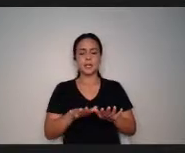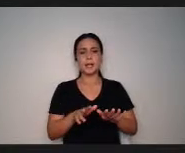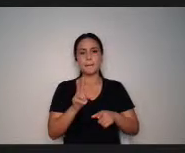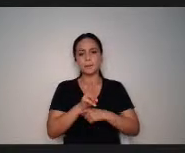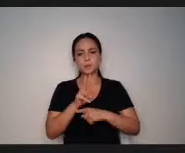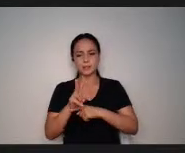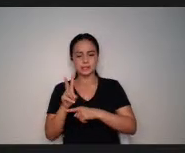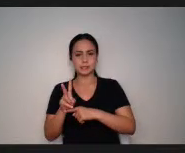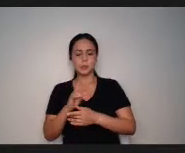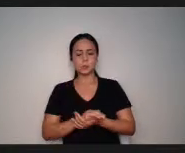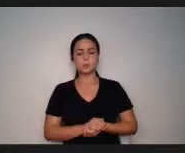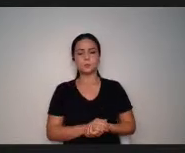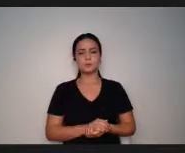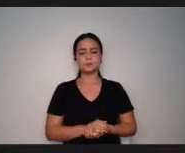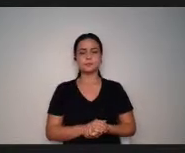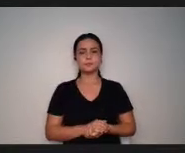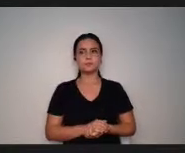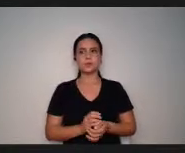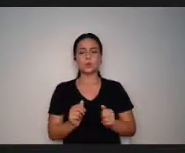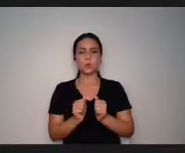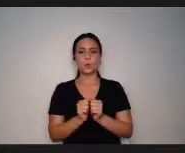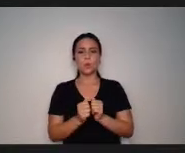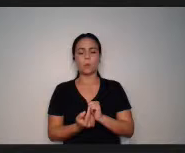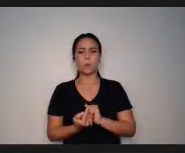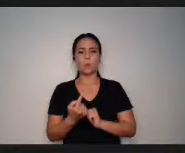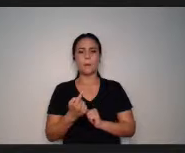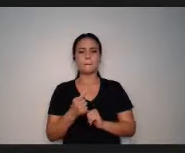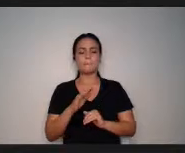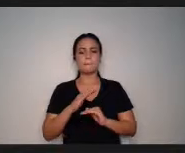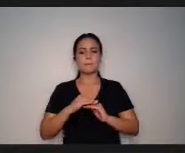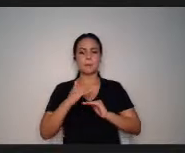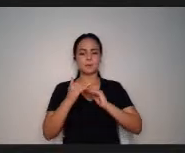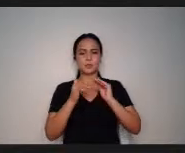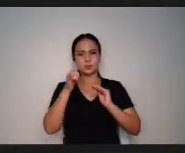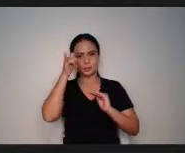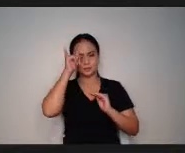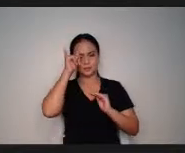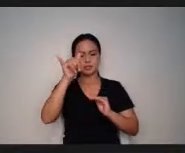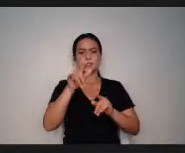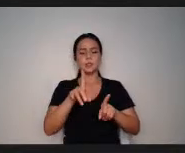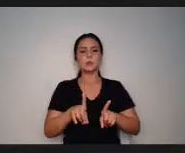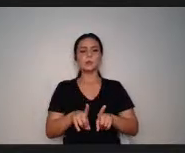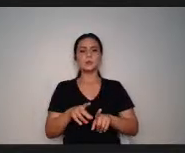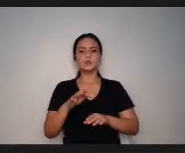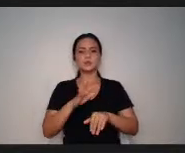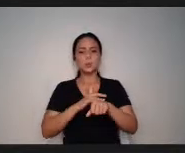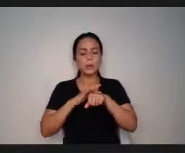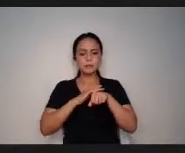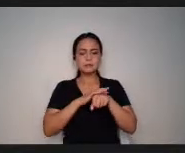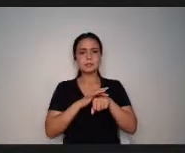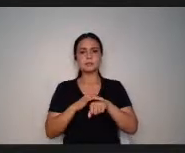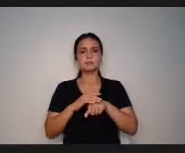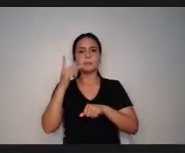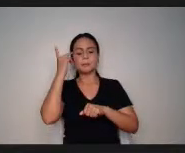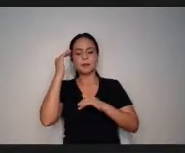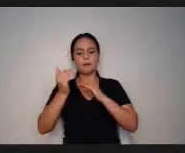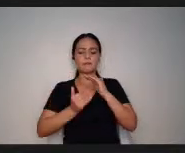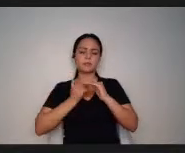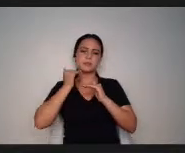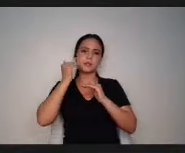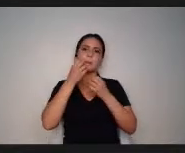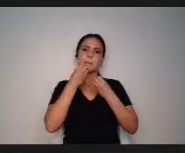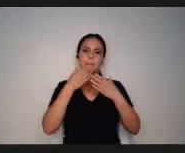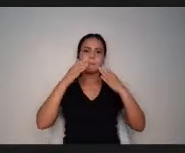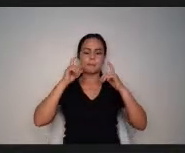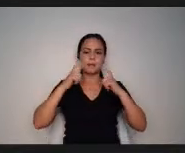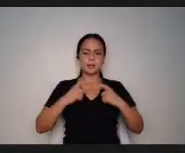with promotion of injury and illness prevention efforts to advance worker well-being. So the idea here that NIOSH came up with is